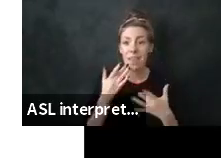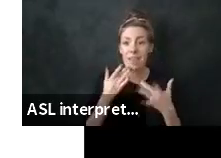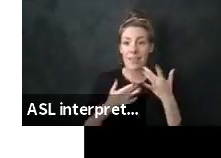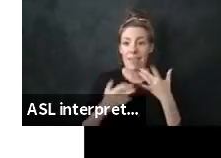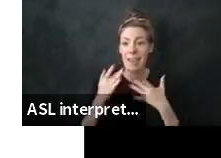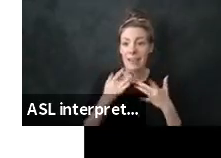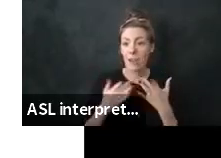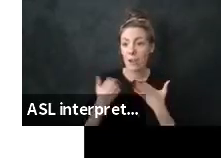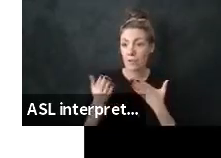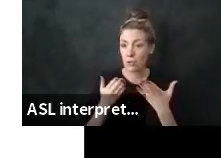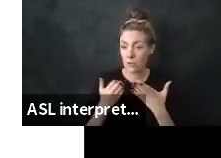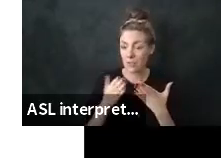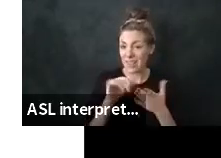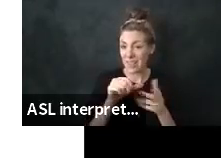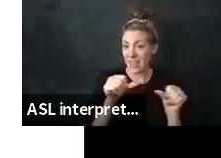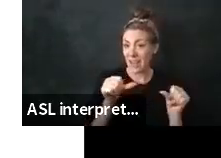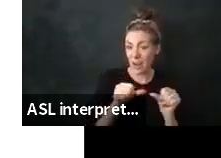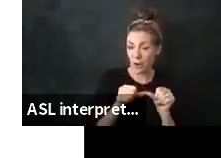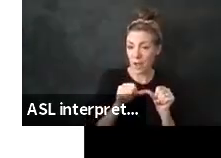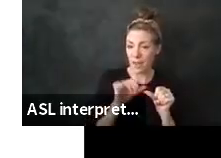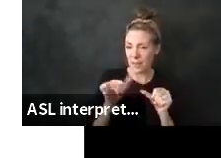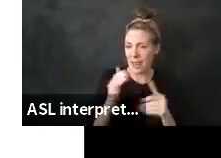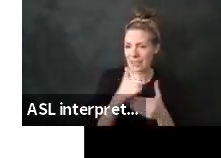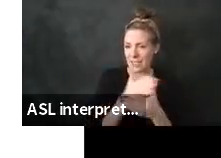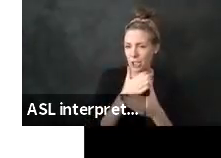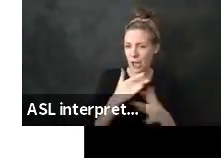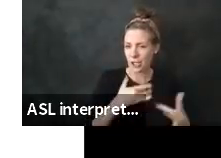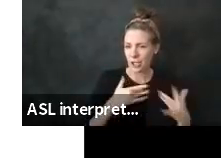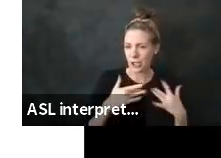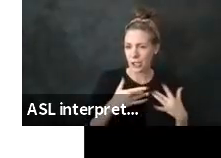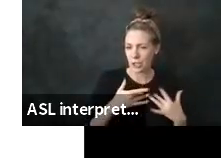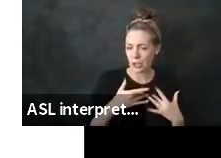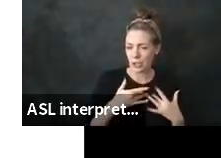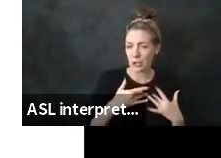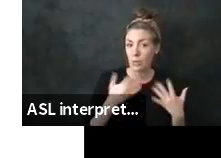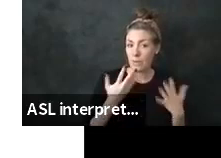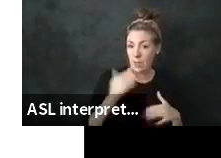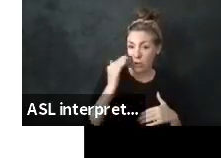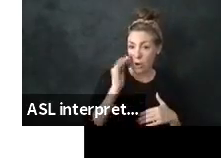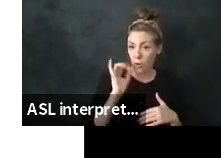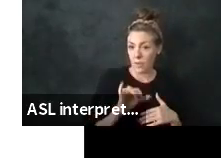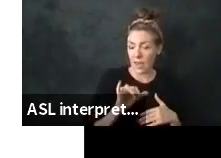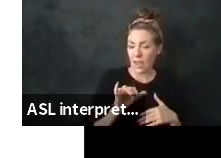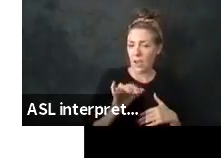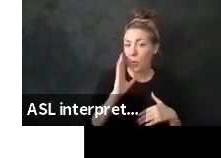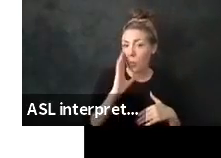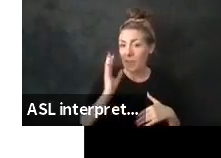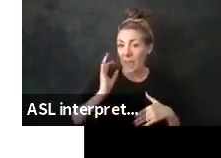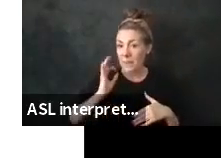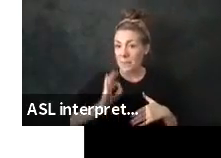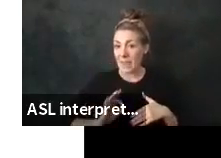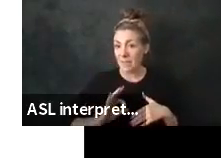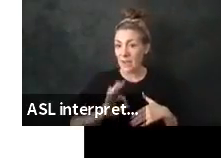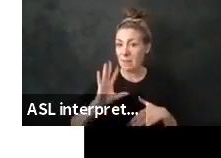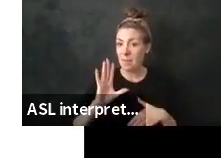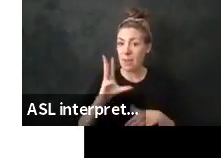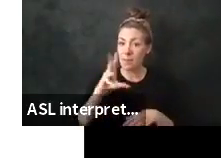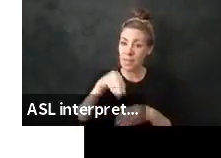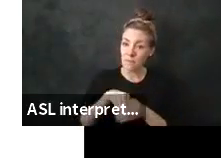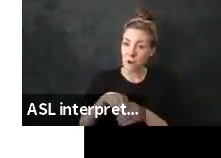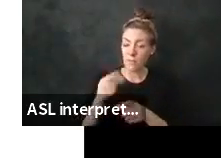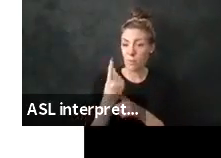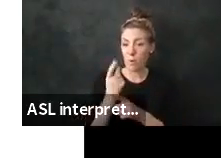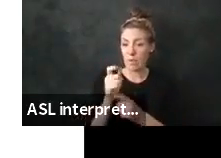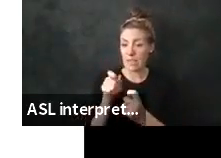shared concern. And then once we know about these communities, we want to hear, would that community benefit from being in a single district for its fair